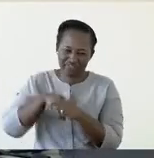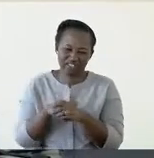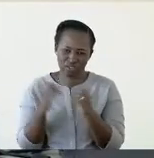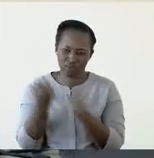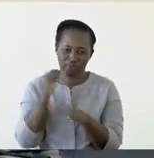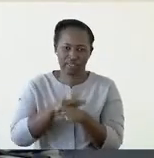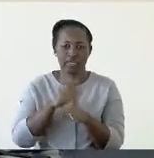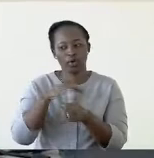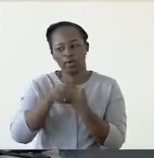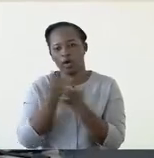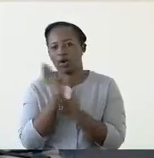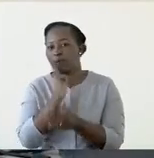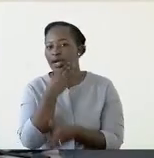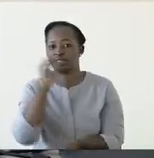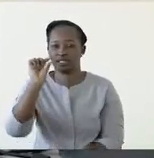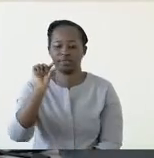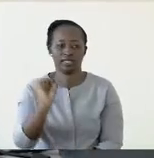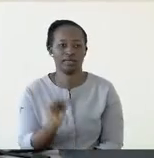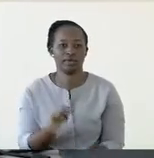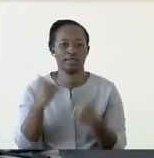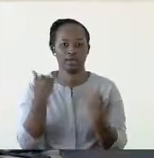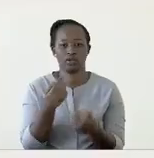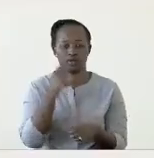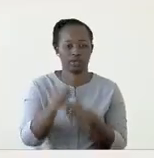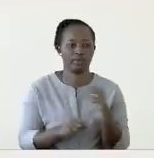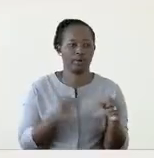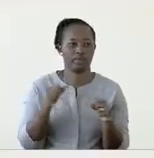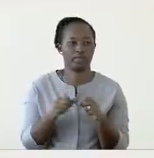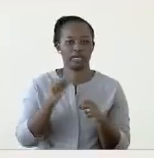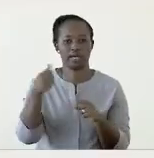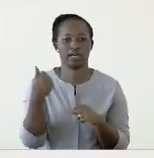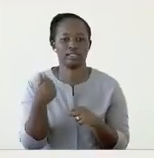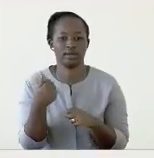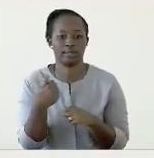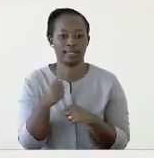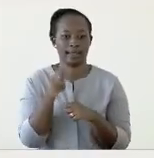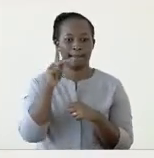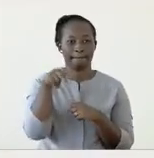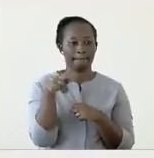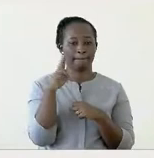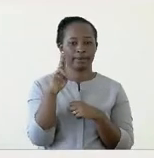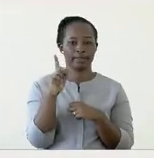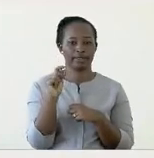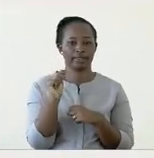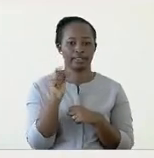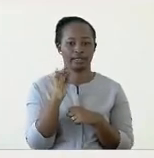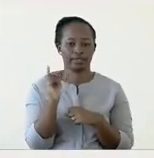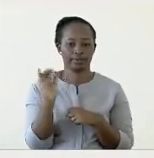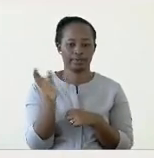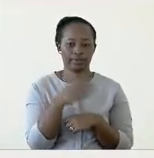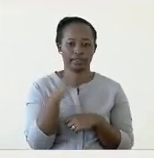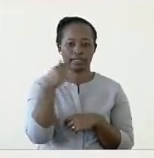lose water during sweating. Quickly, let's talk about the pituitary gland. As I mentioned, the pituitary gland increases the secretion of antidiuretic